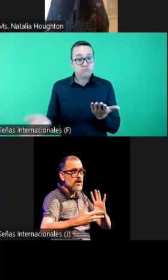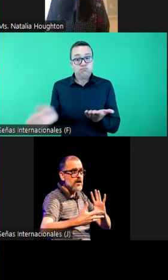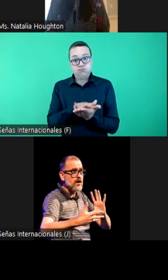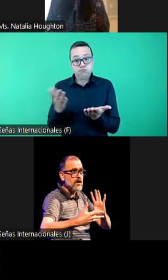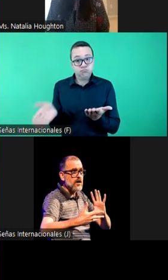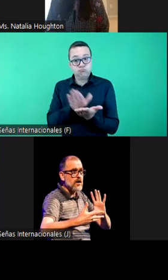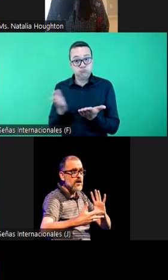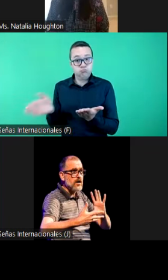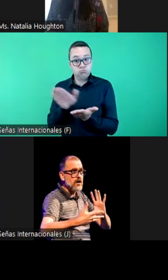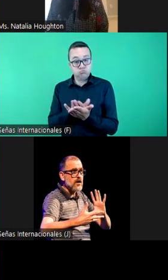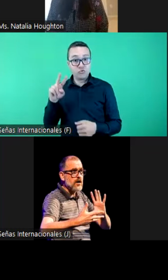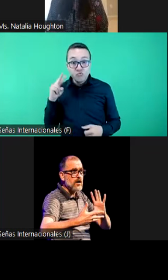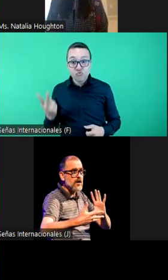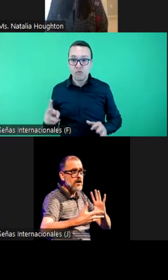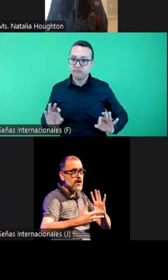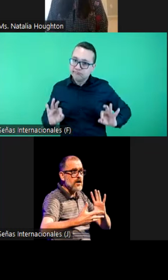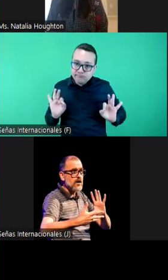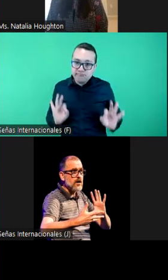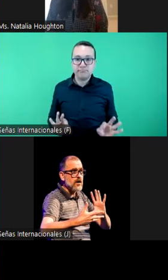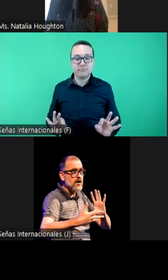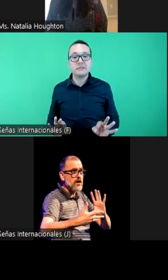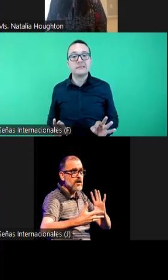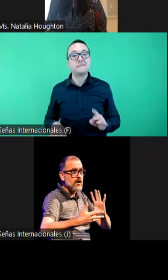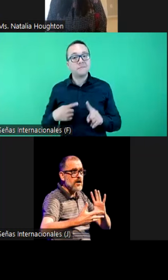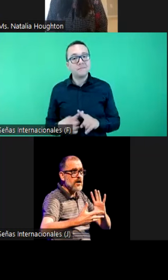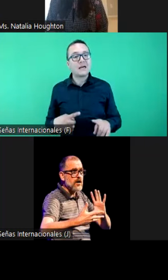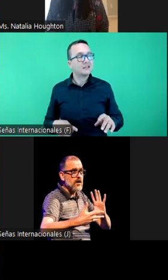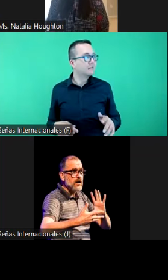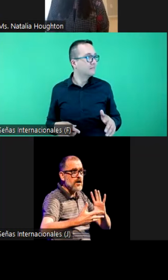two publications, but also